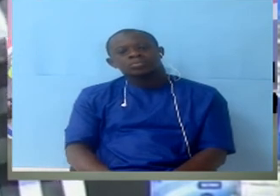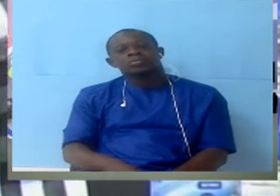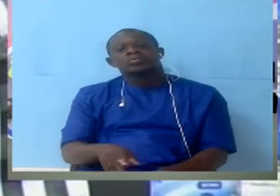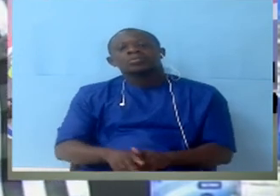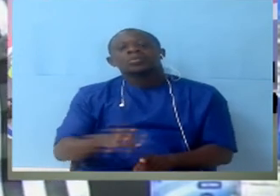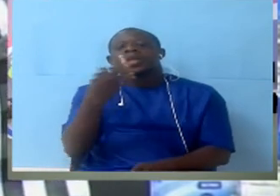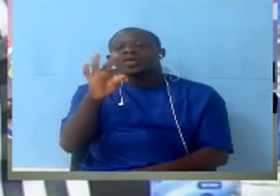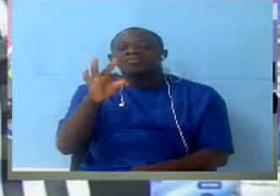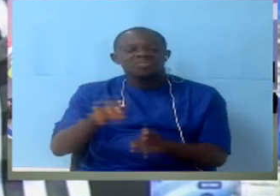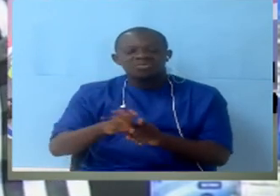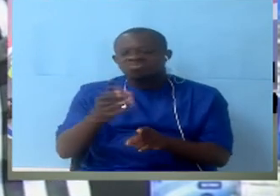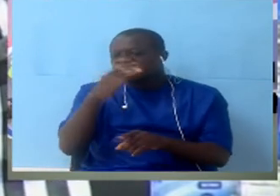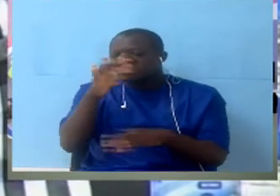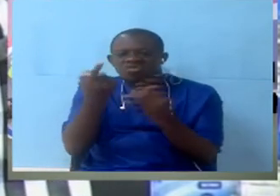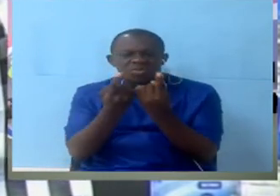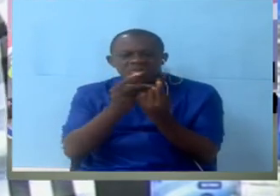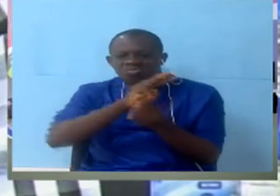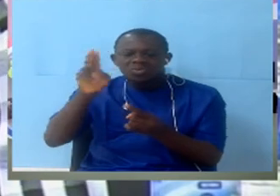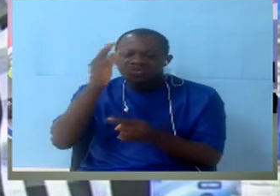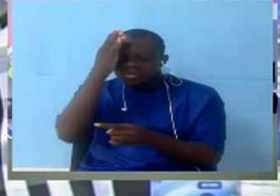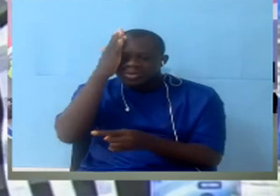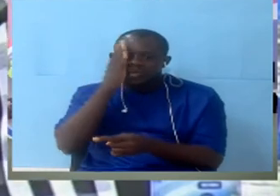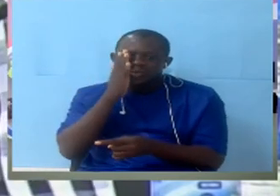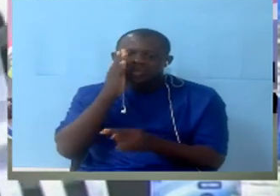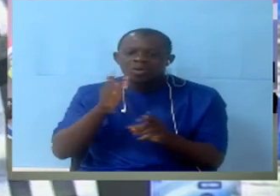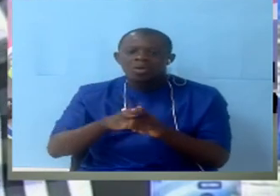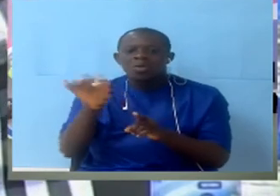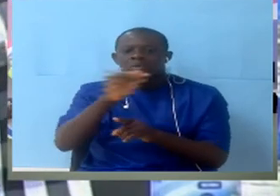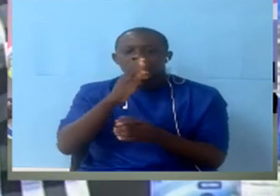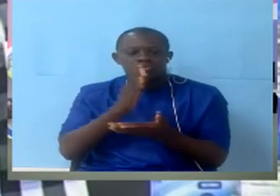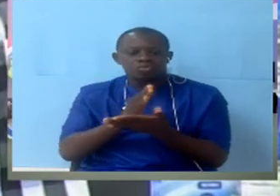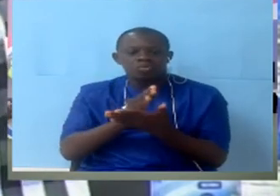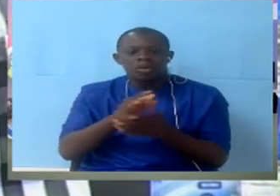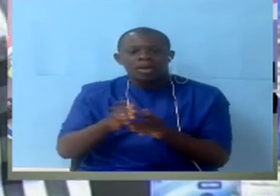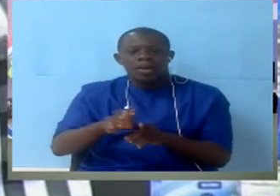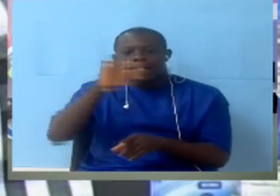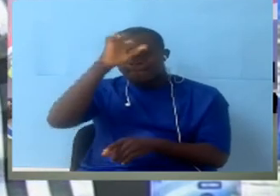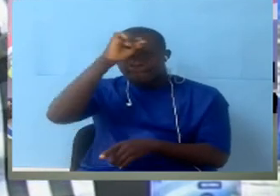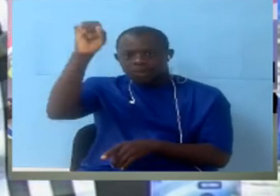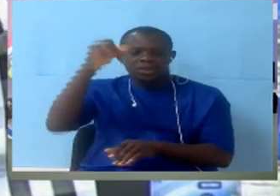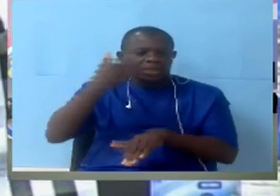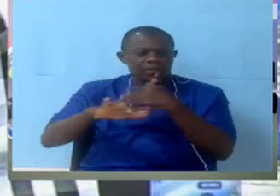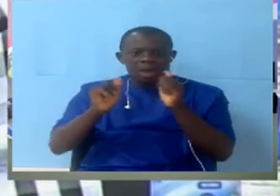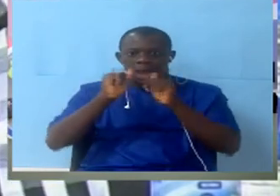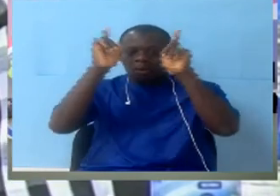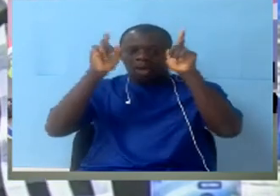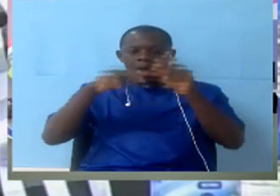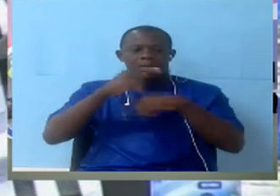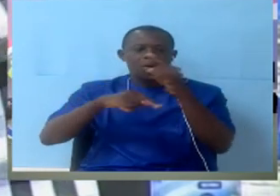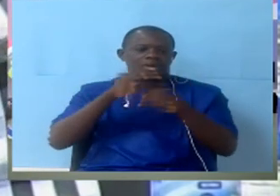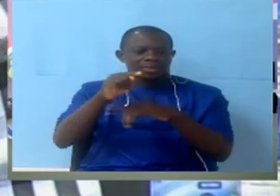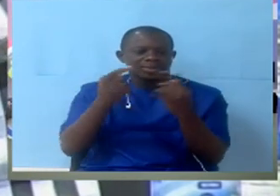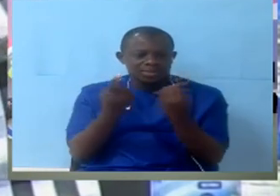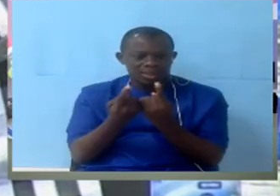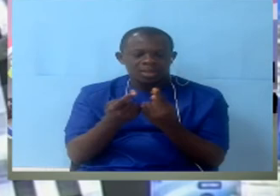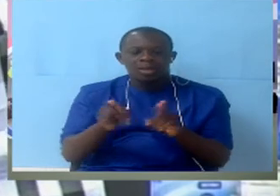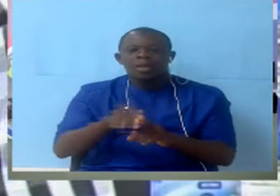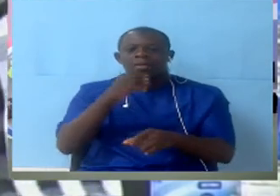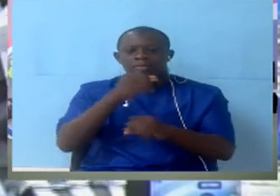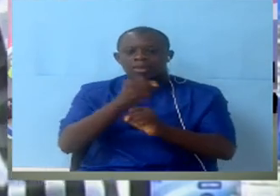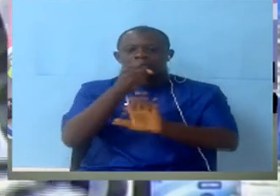Even if it is not something very serious, which the president is not aware of, that